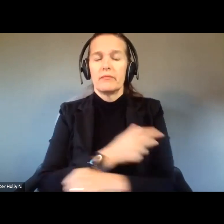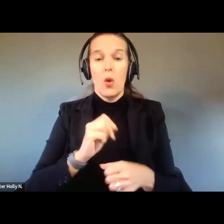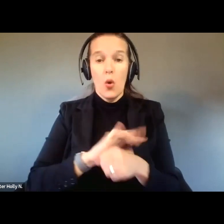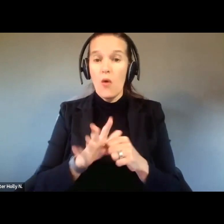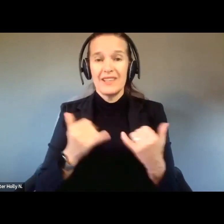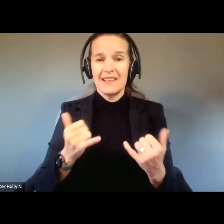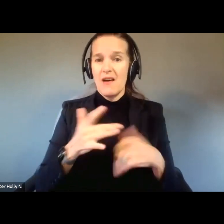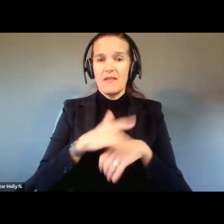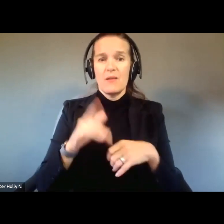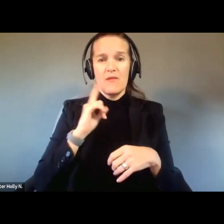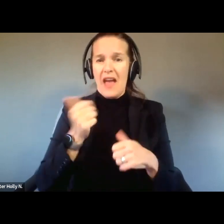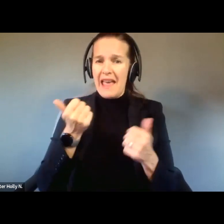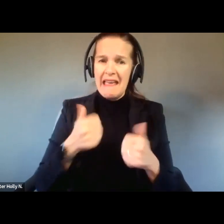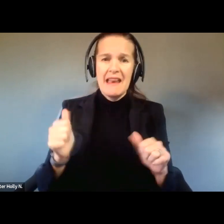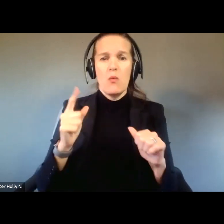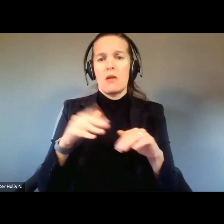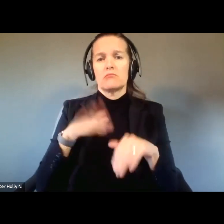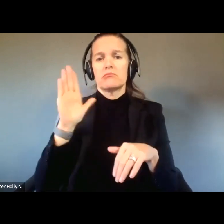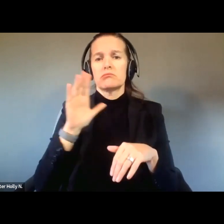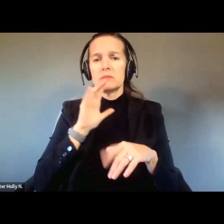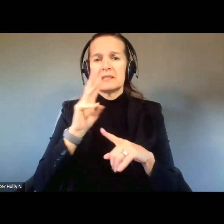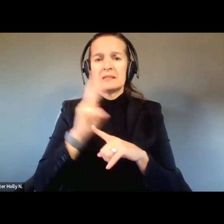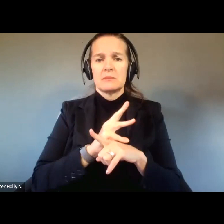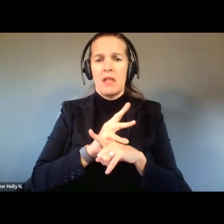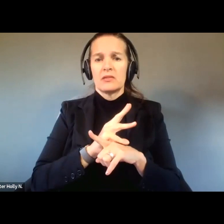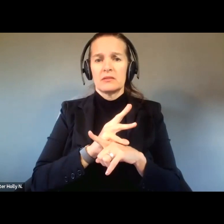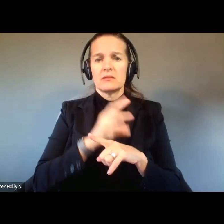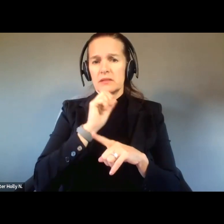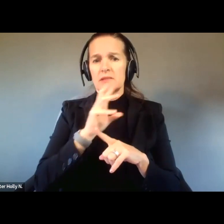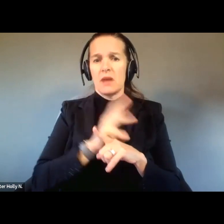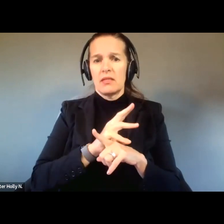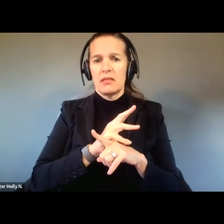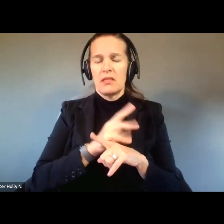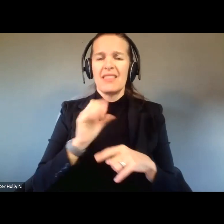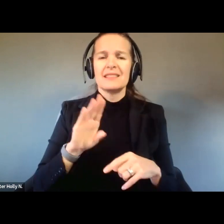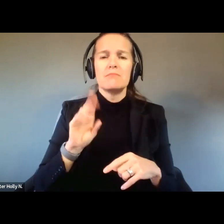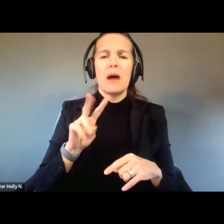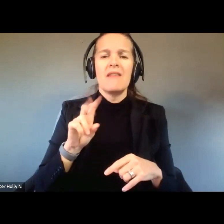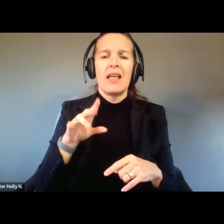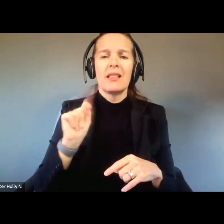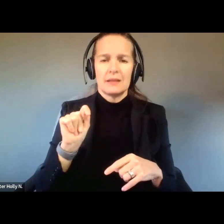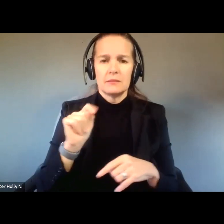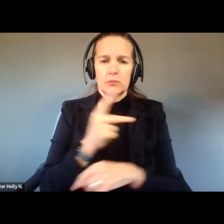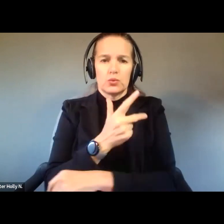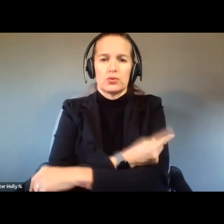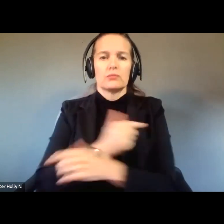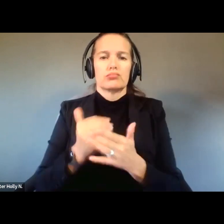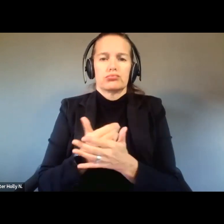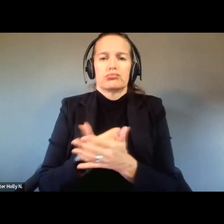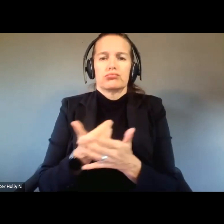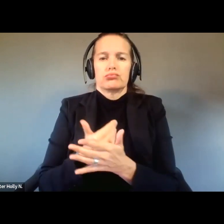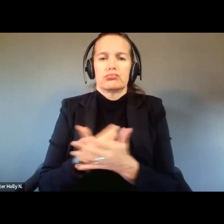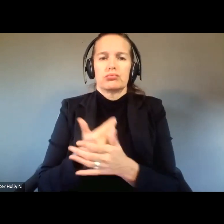for anyone 6 months and older. That's the bivalent booster, and it's available. That is,